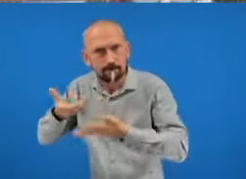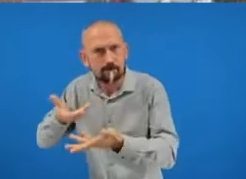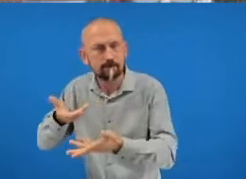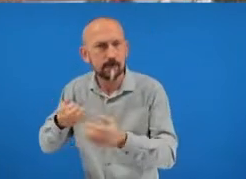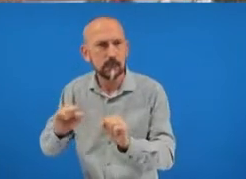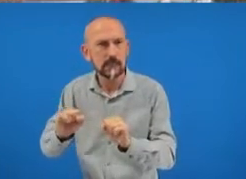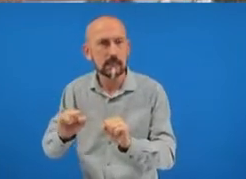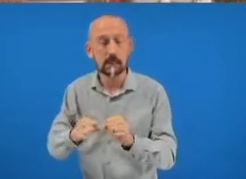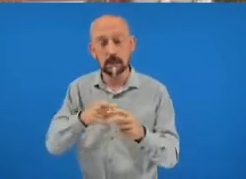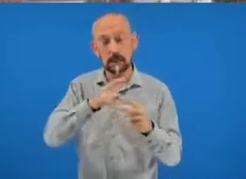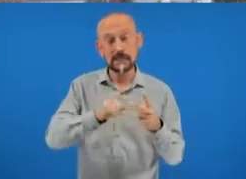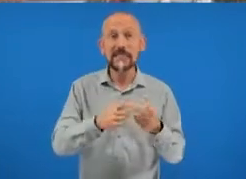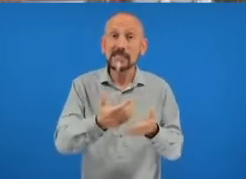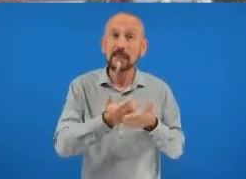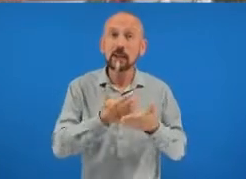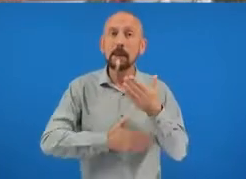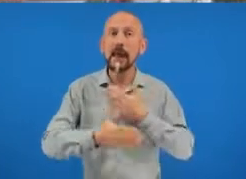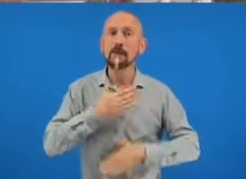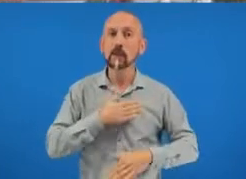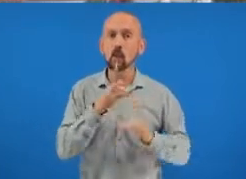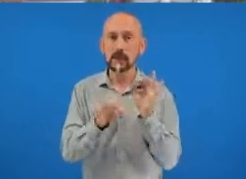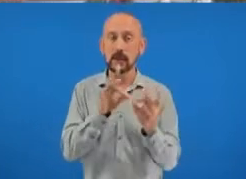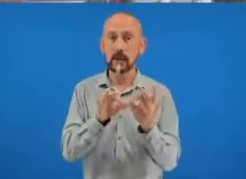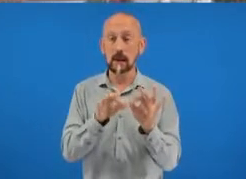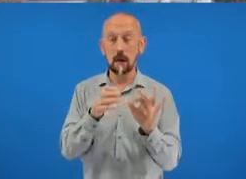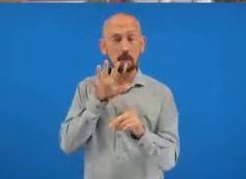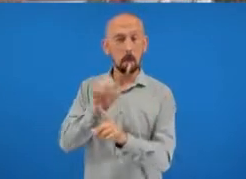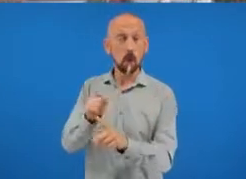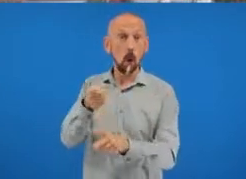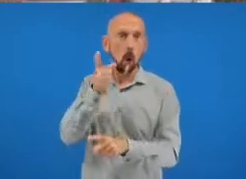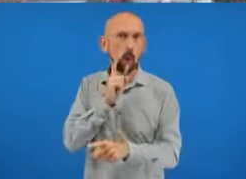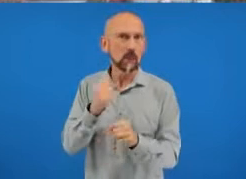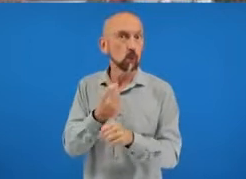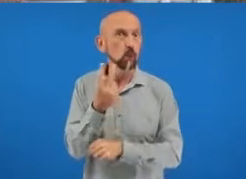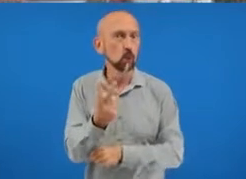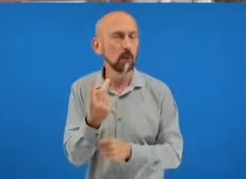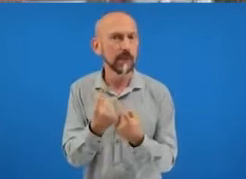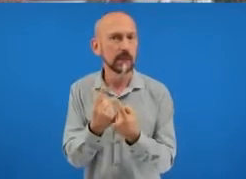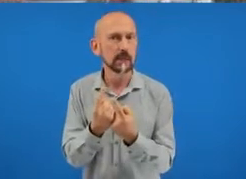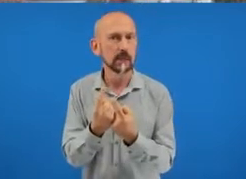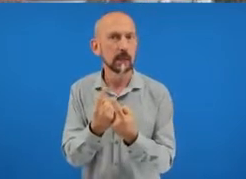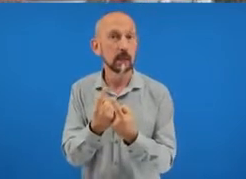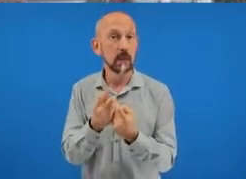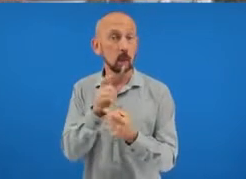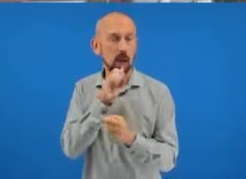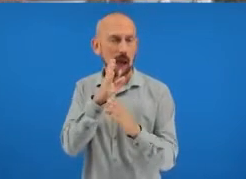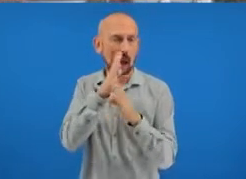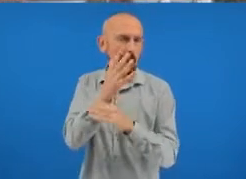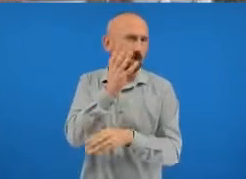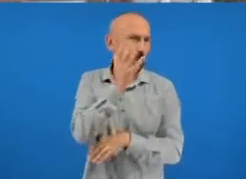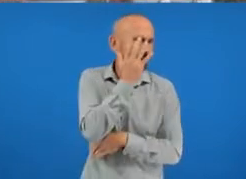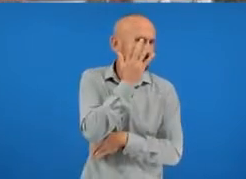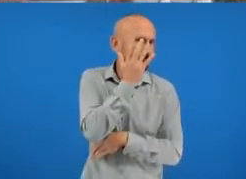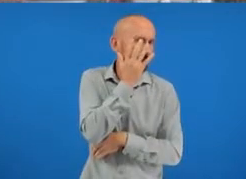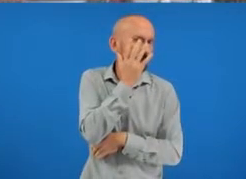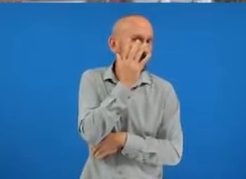to see that she was always doing 2 key things related to that fear. She was hiding her face and often avoiding eye contact in